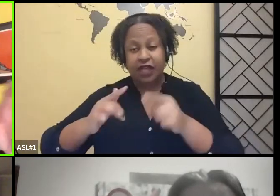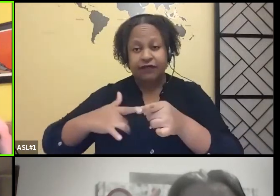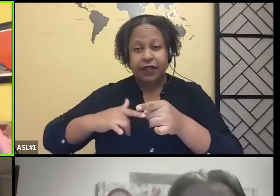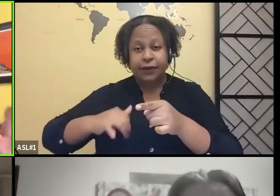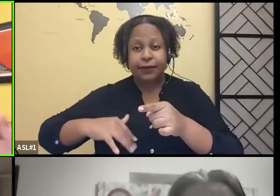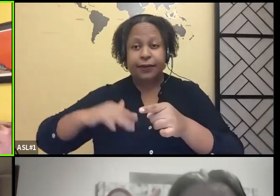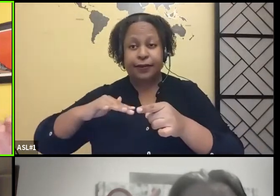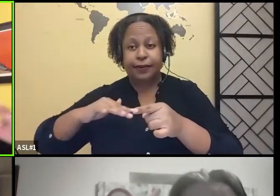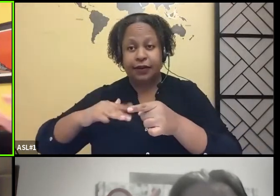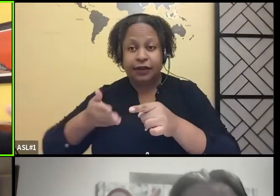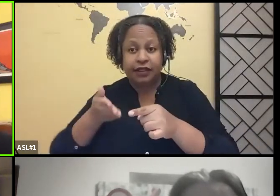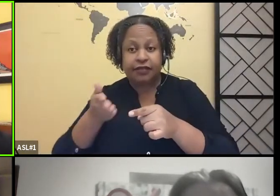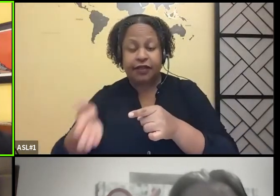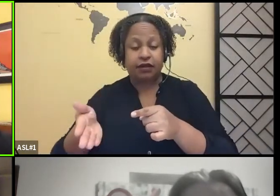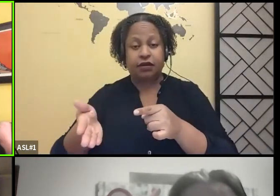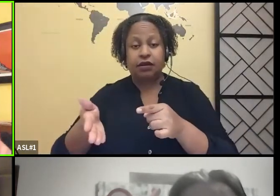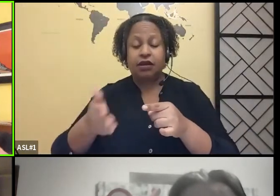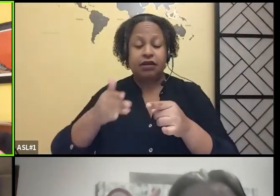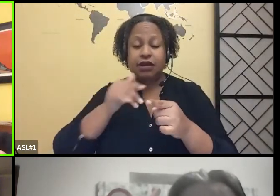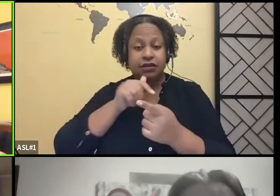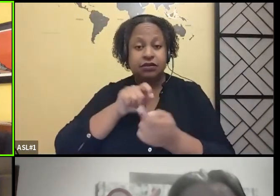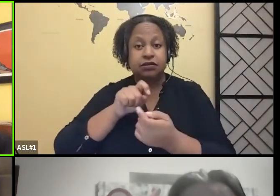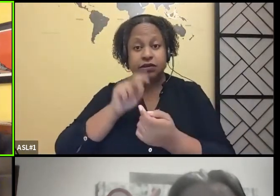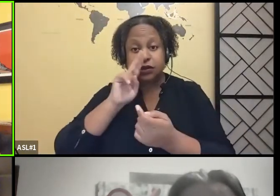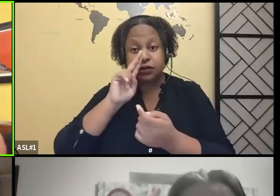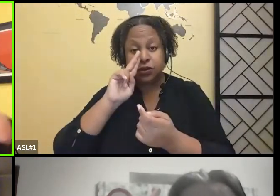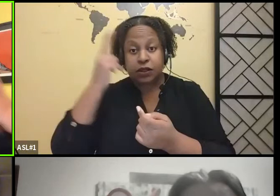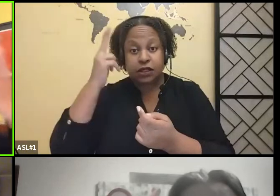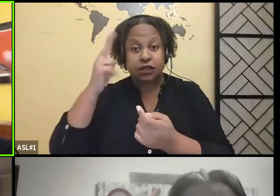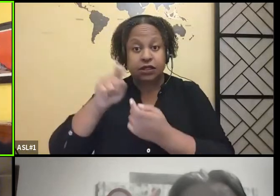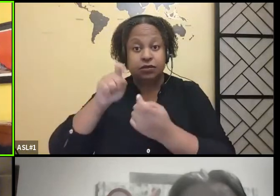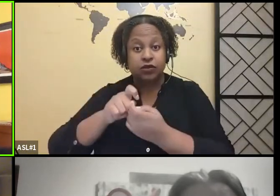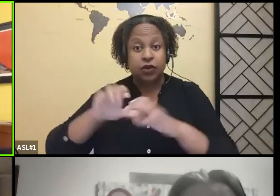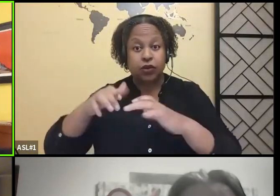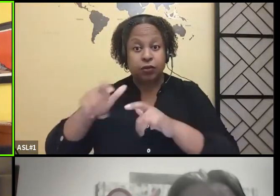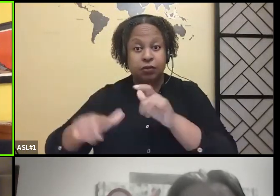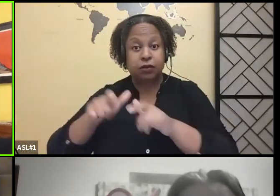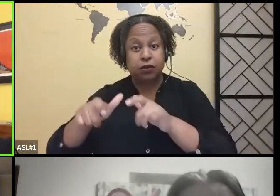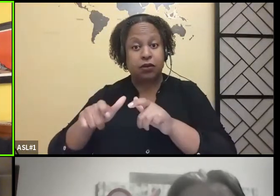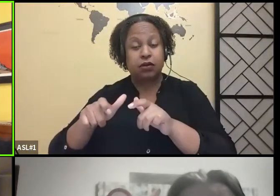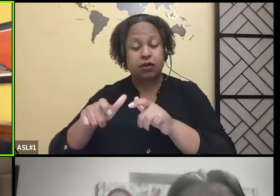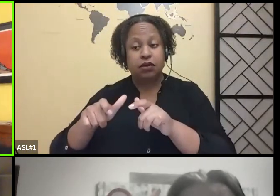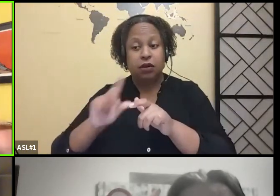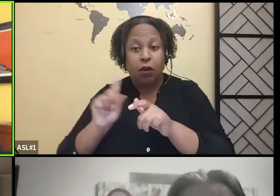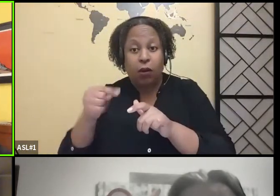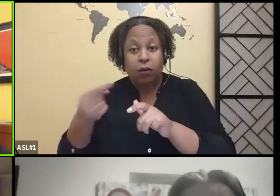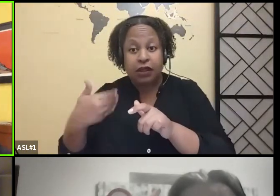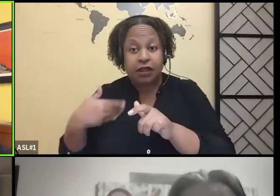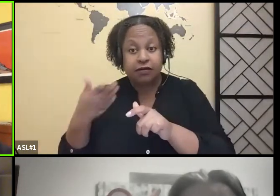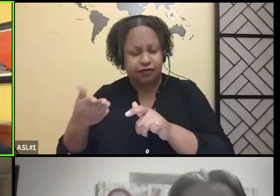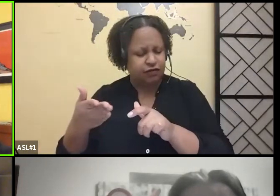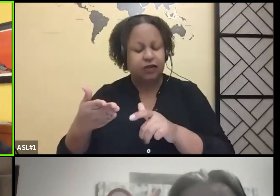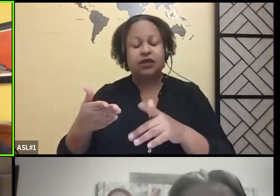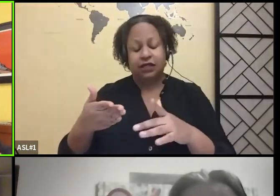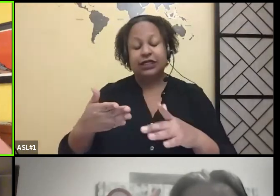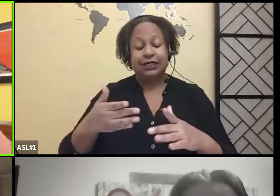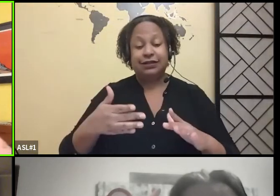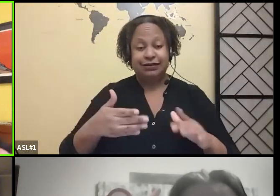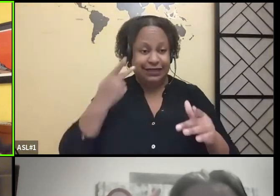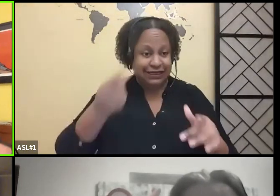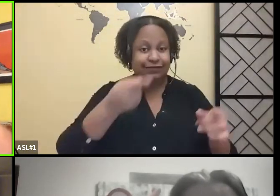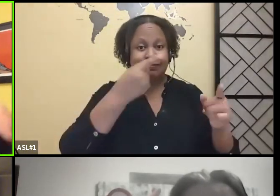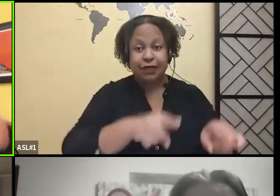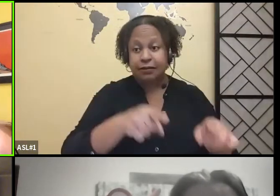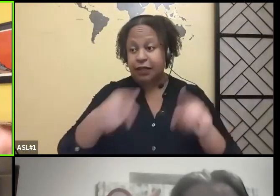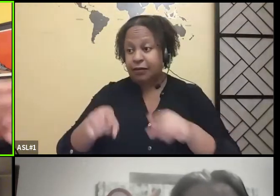this people or this people, but that accumulate through the struggles of many peoples and that come together and make it